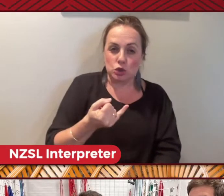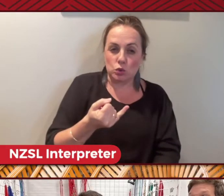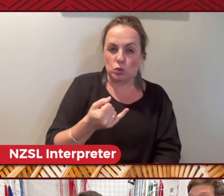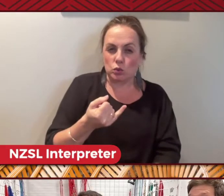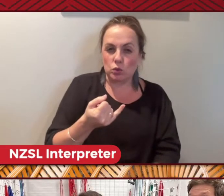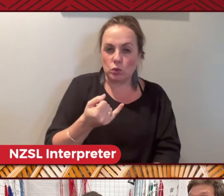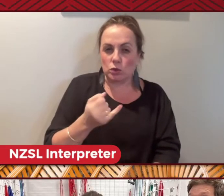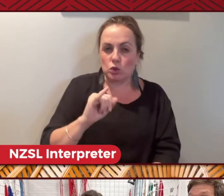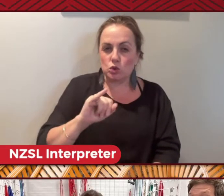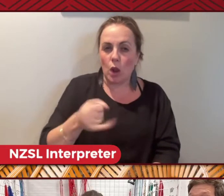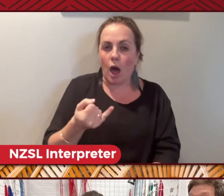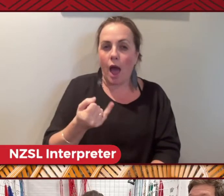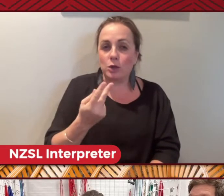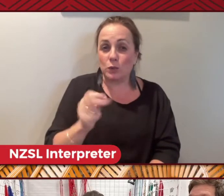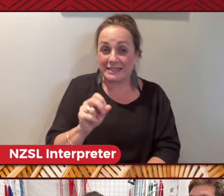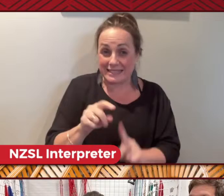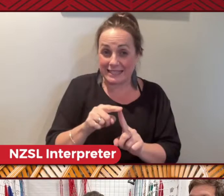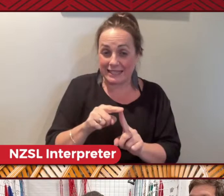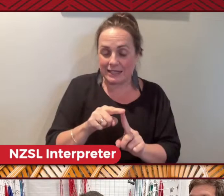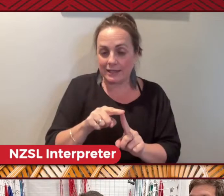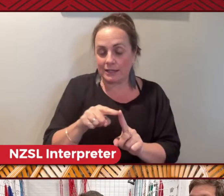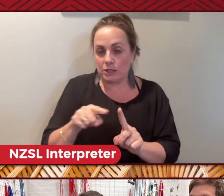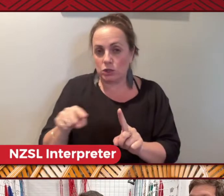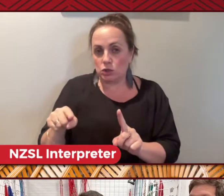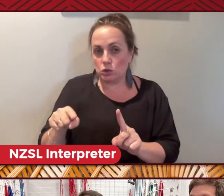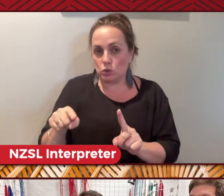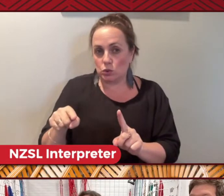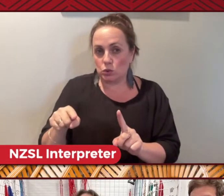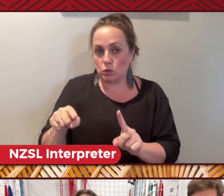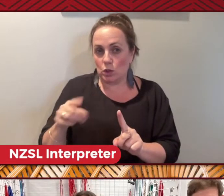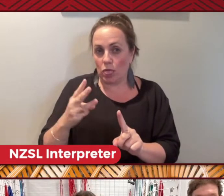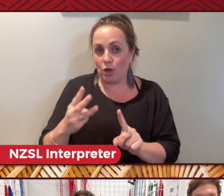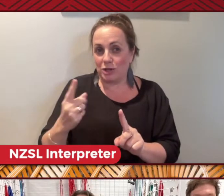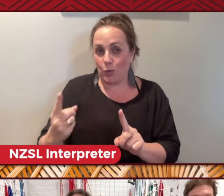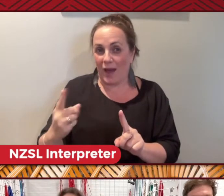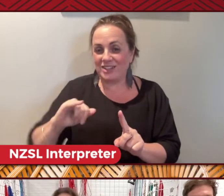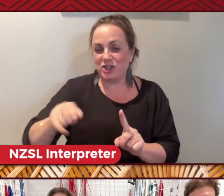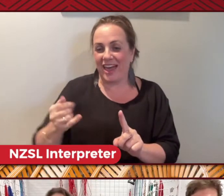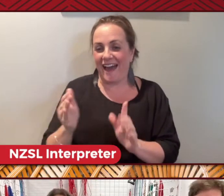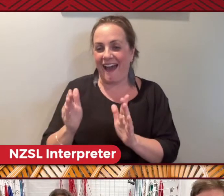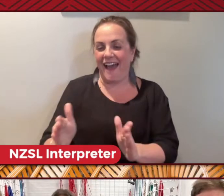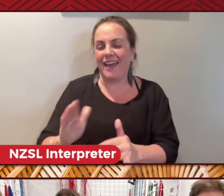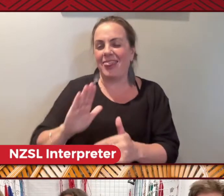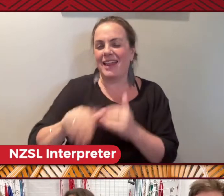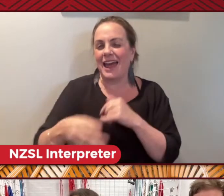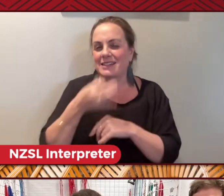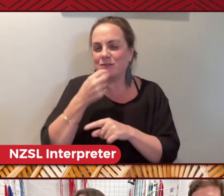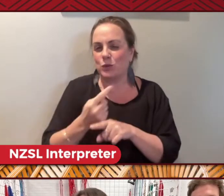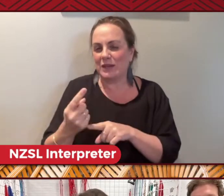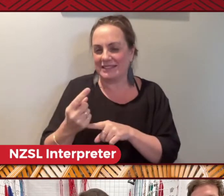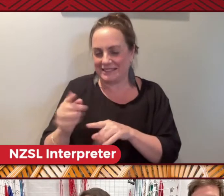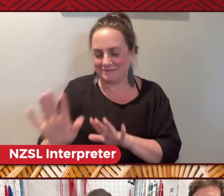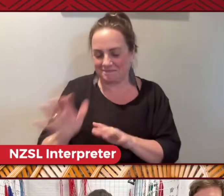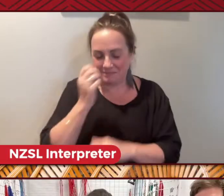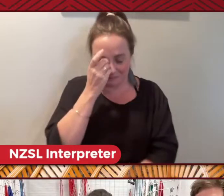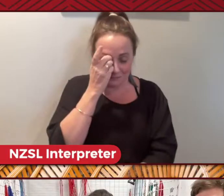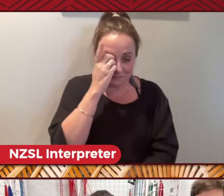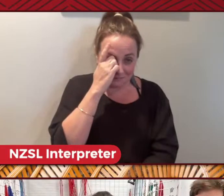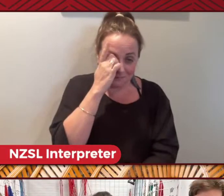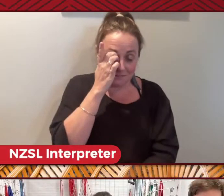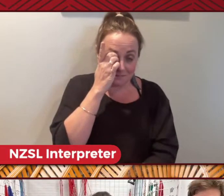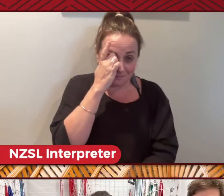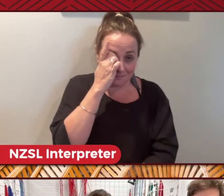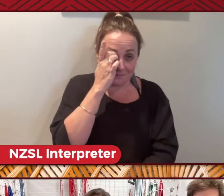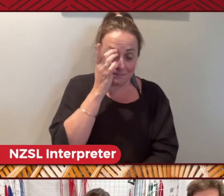July the 20th to the 31st. 30th, in the last 2 weeks, exactly. Yeah, 20th